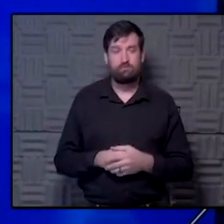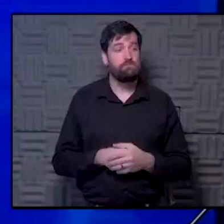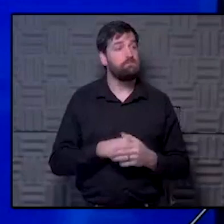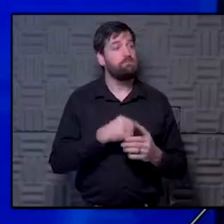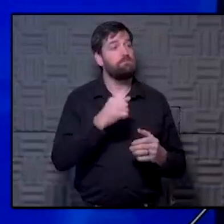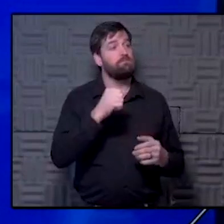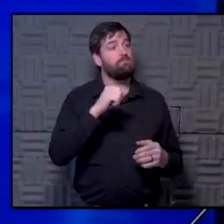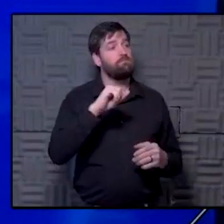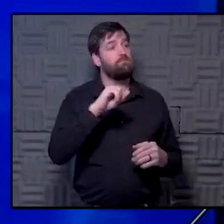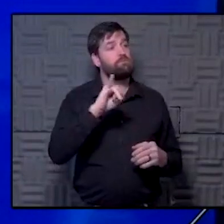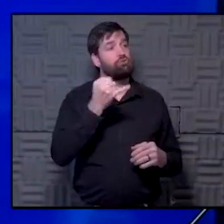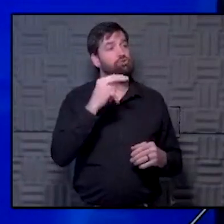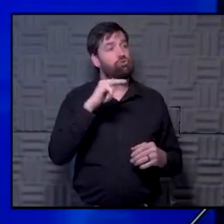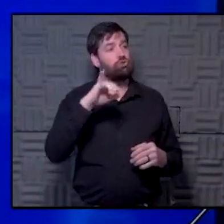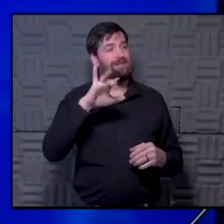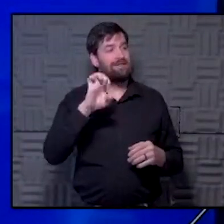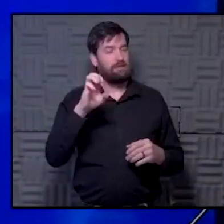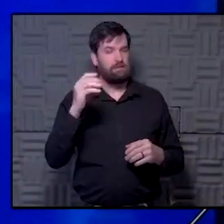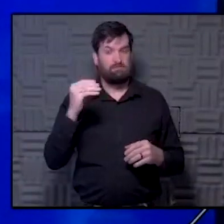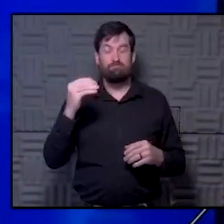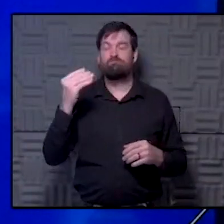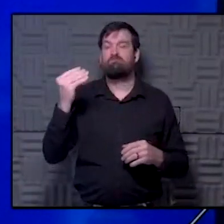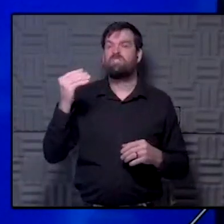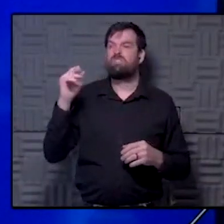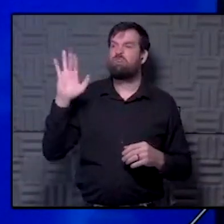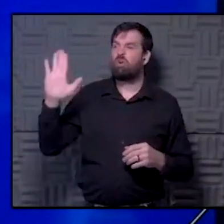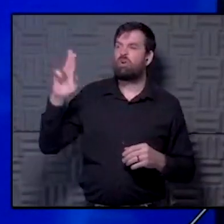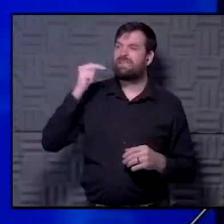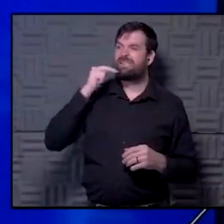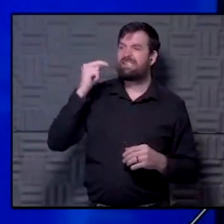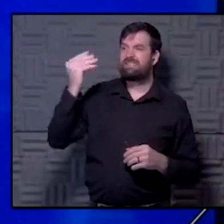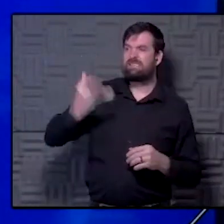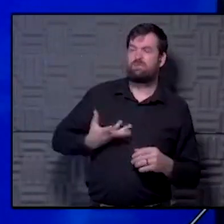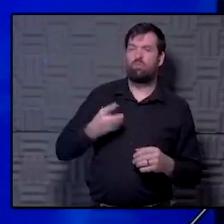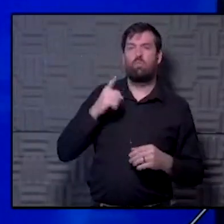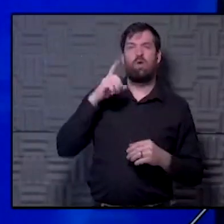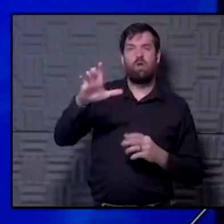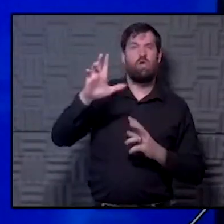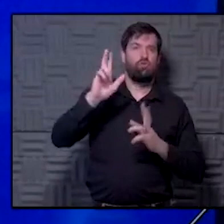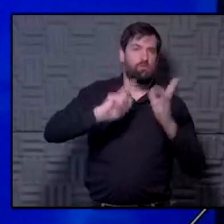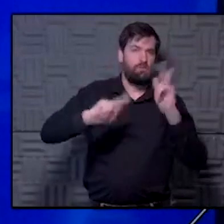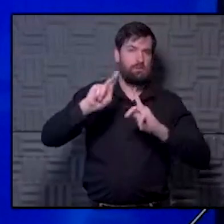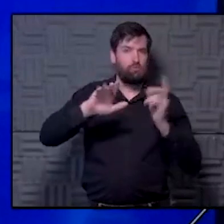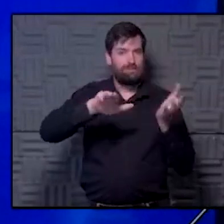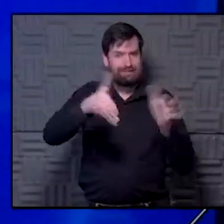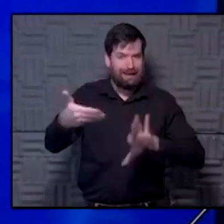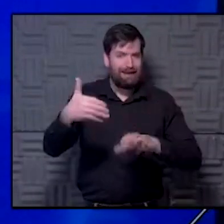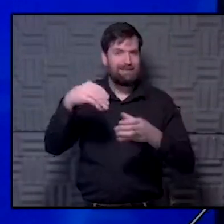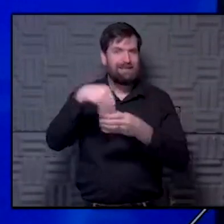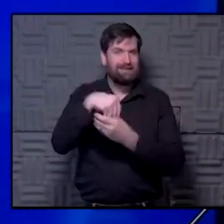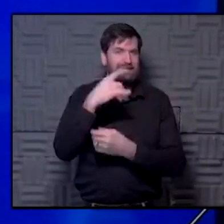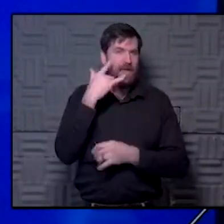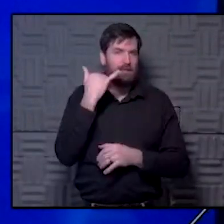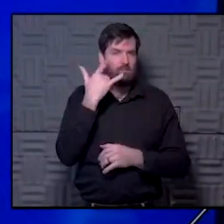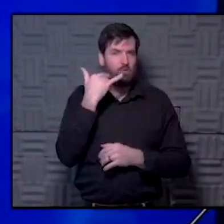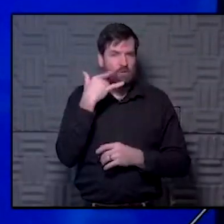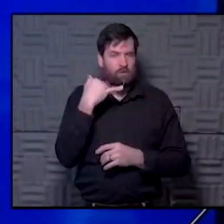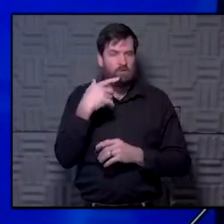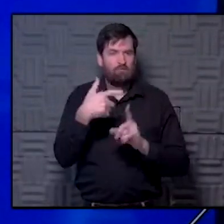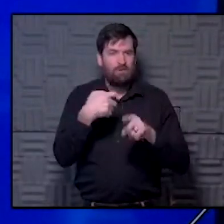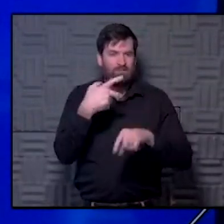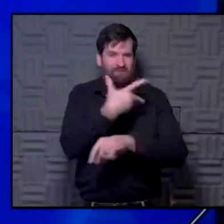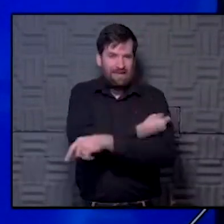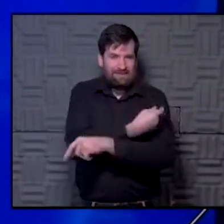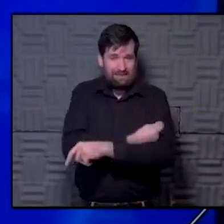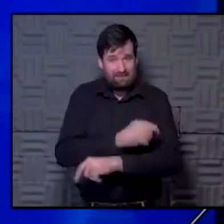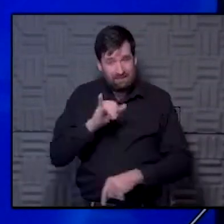Jeannie writes that her niece told her that 100 people died from the vaccination in California. I have not seen this in the news. Is